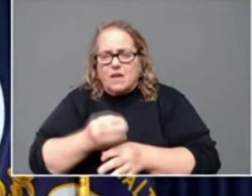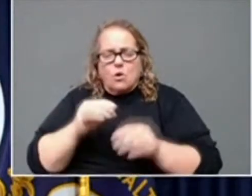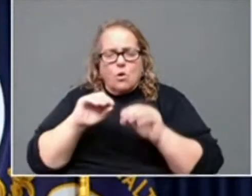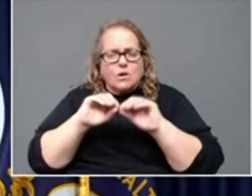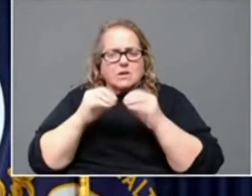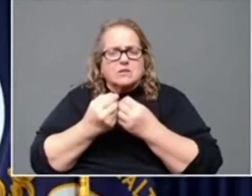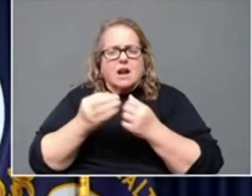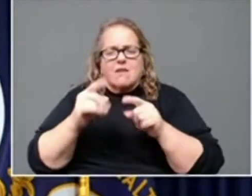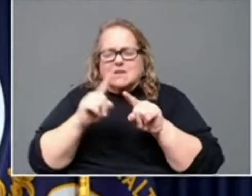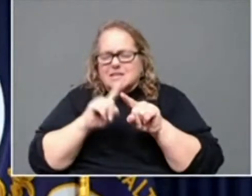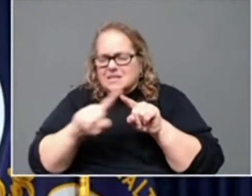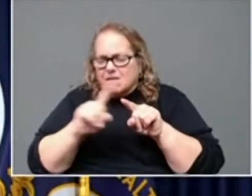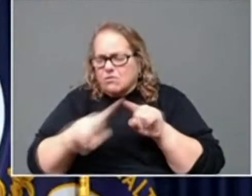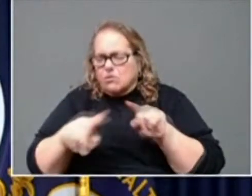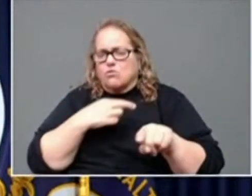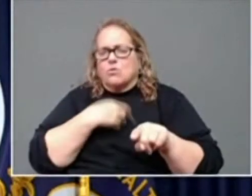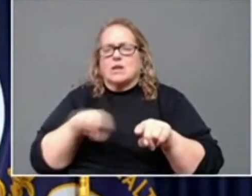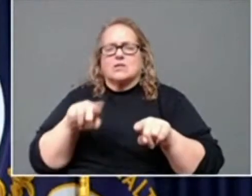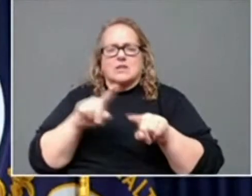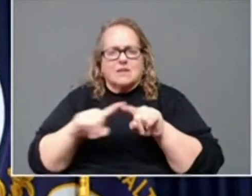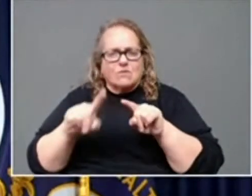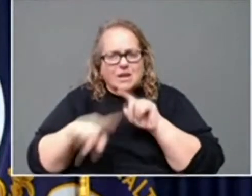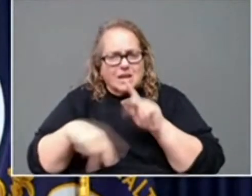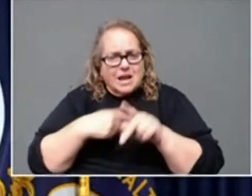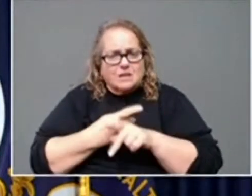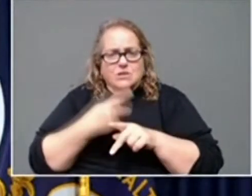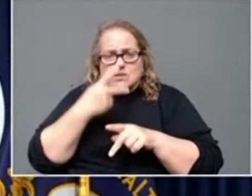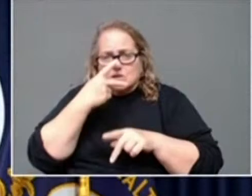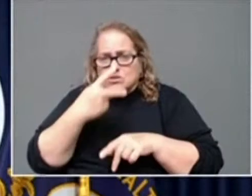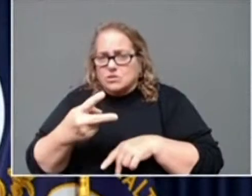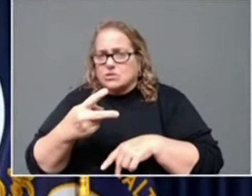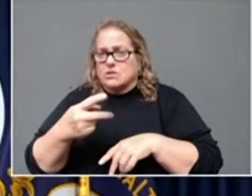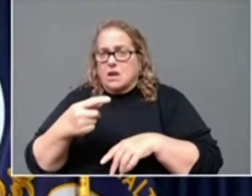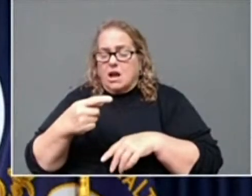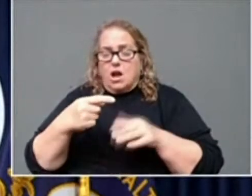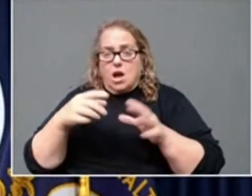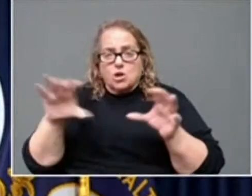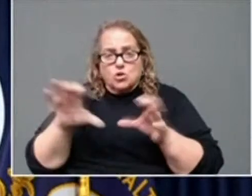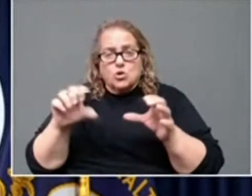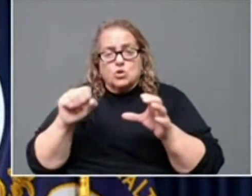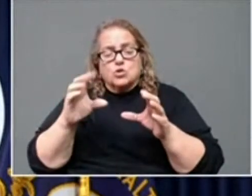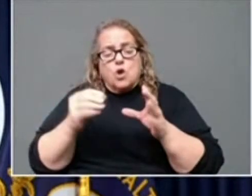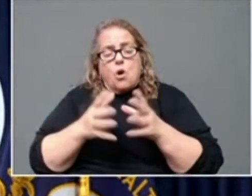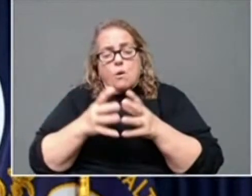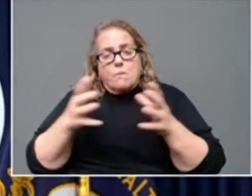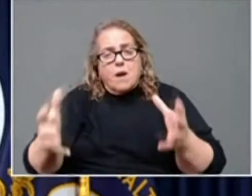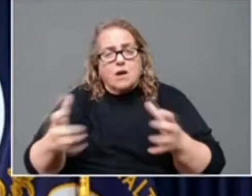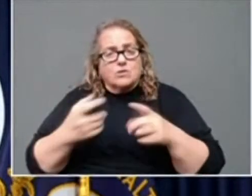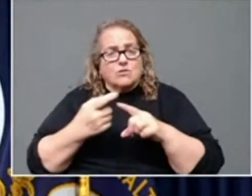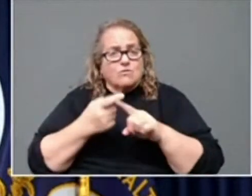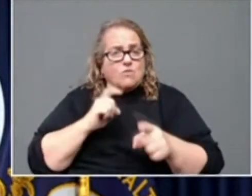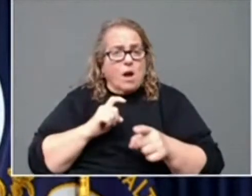all religions that we have already seen do so much. Everything from